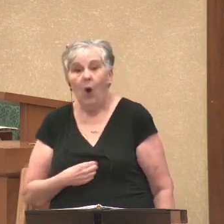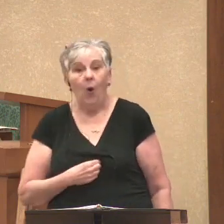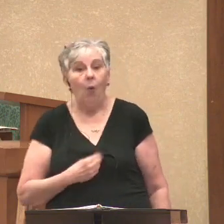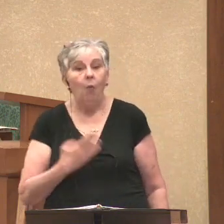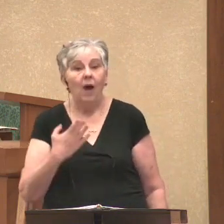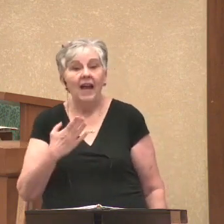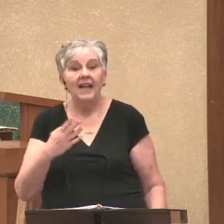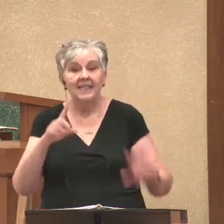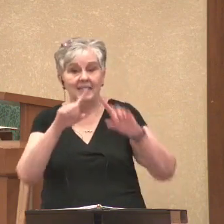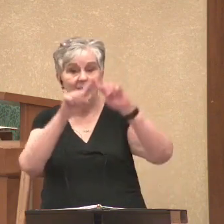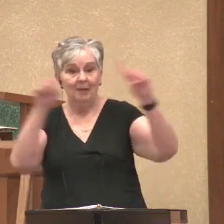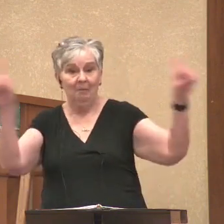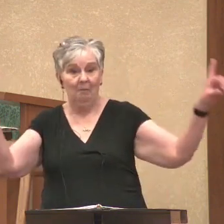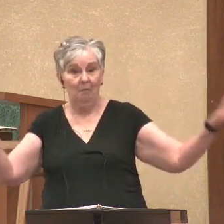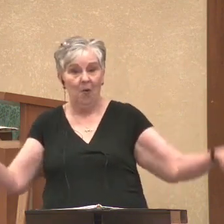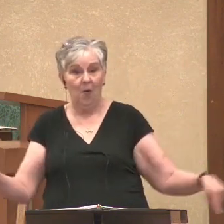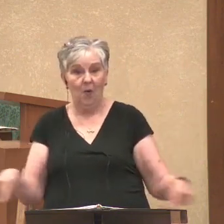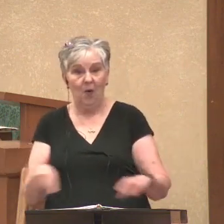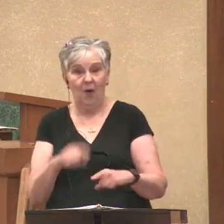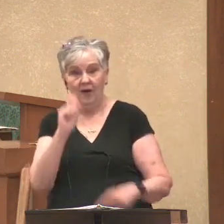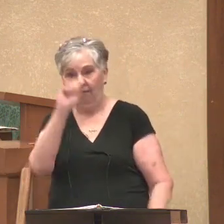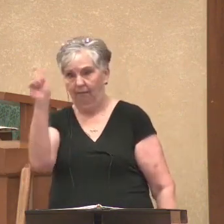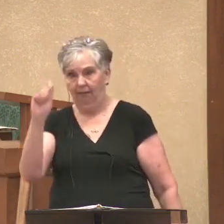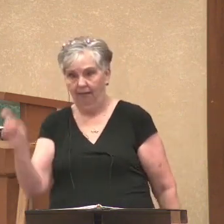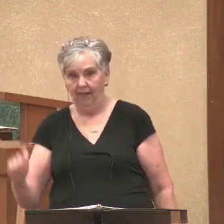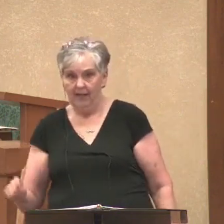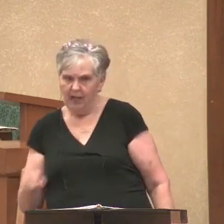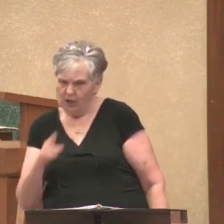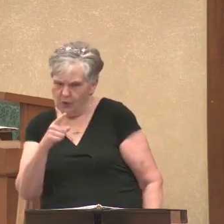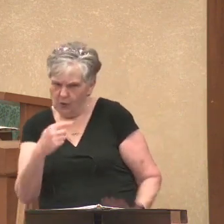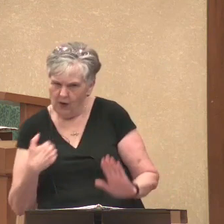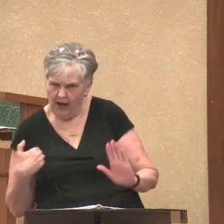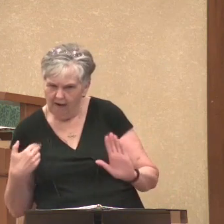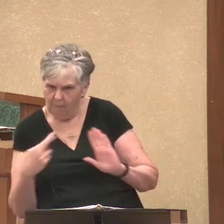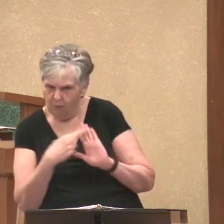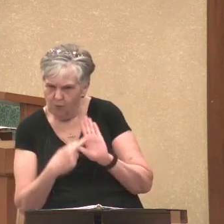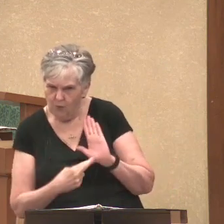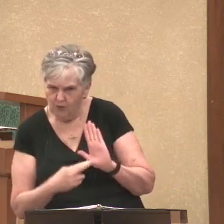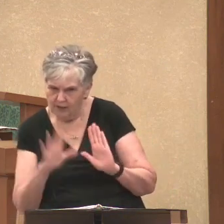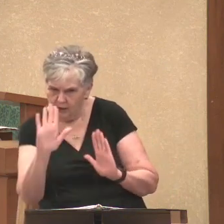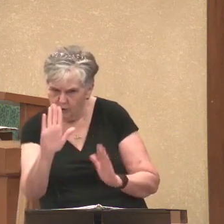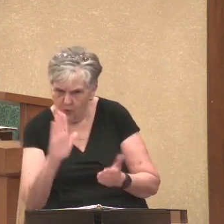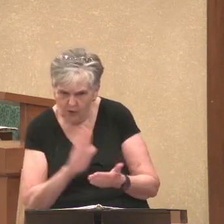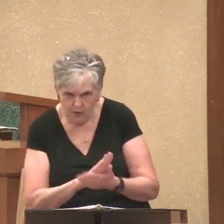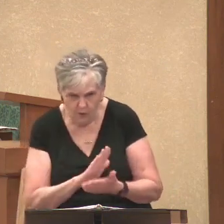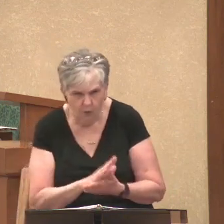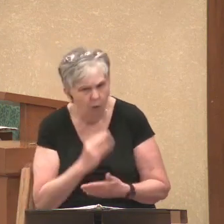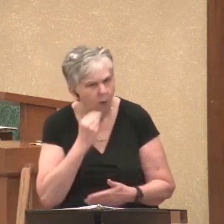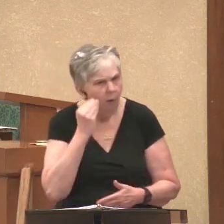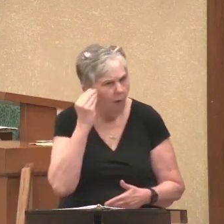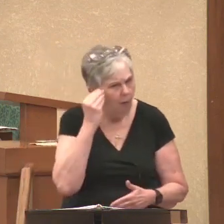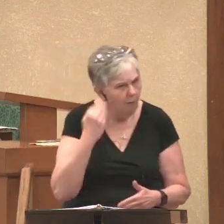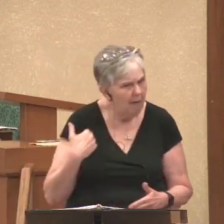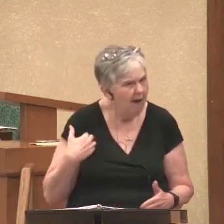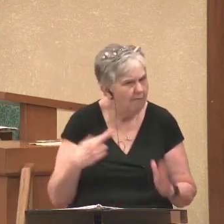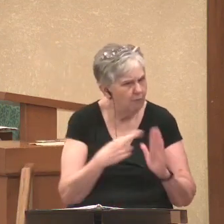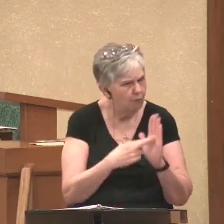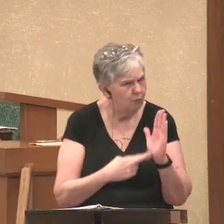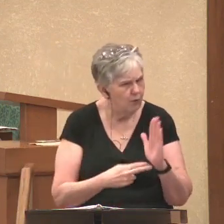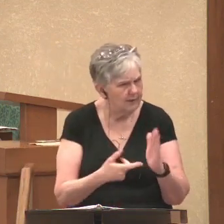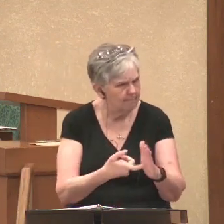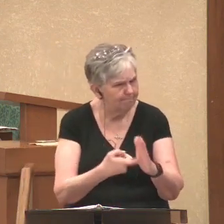That's right. I wonder, do you have rules at your school or in your home that you have to